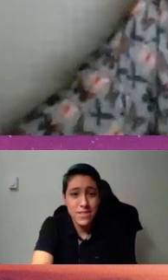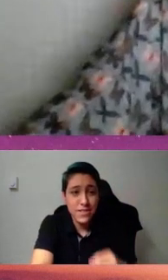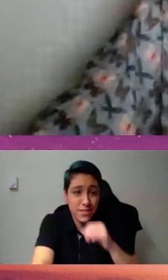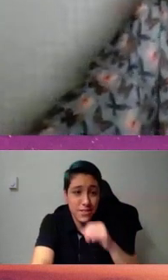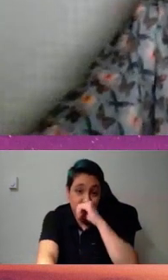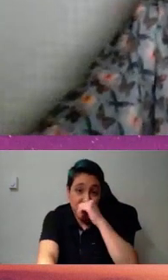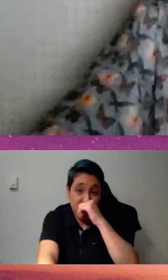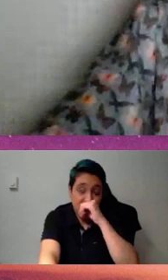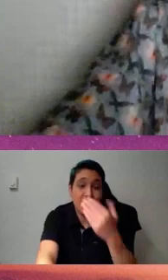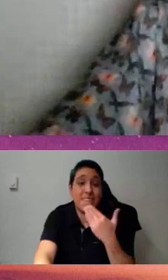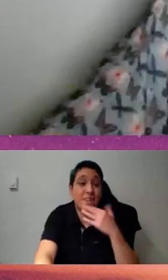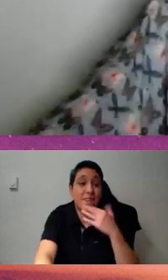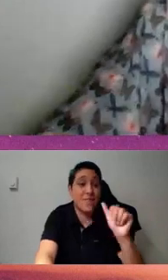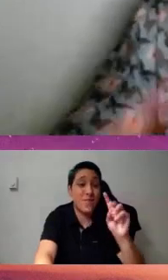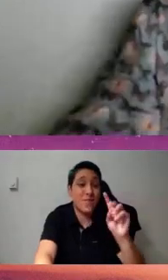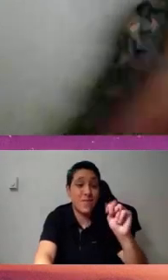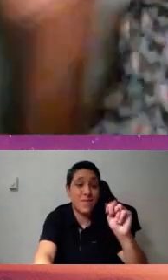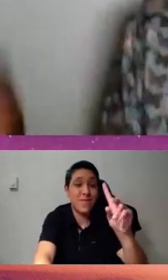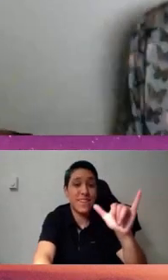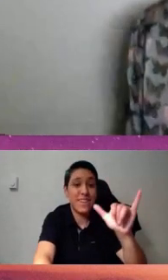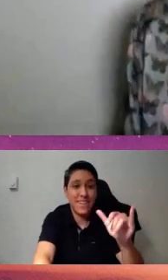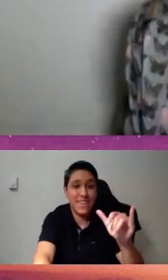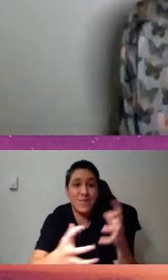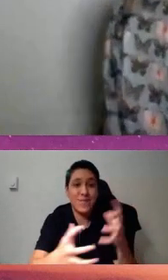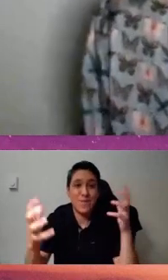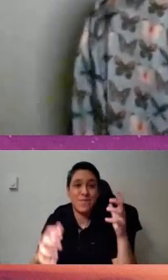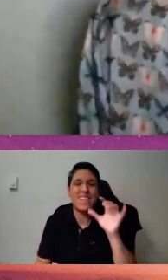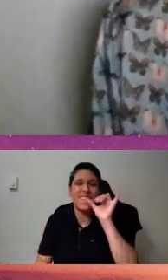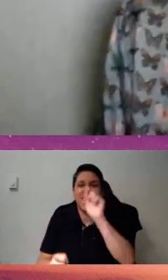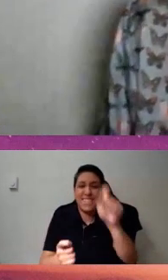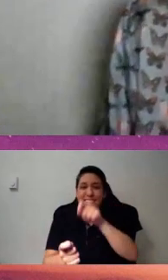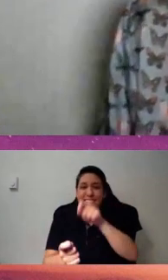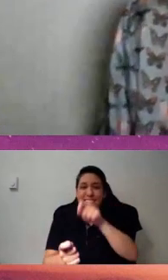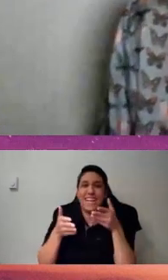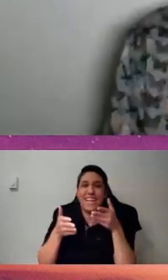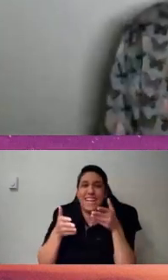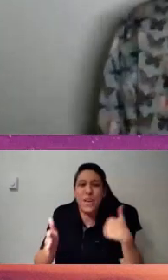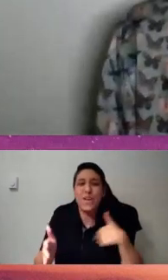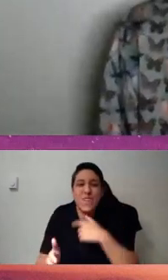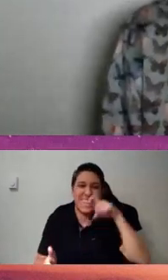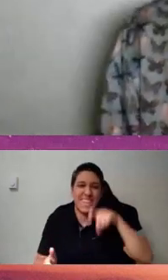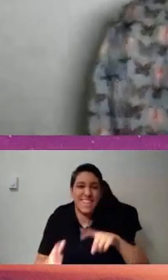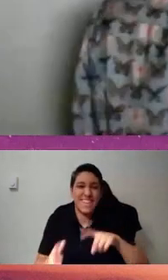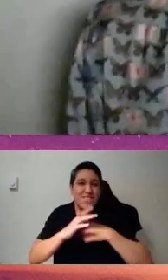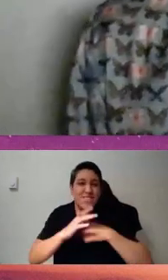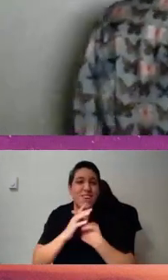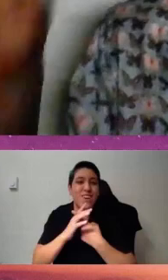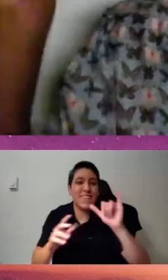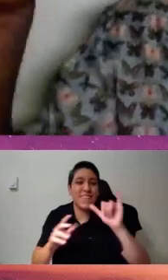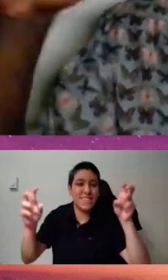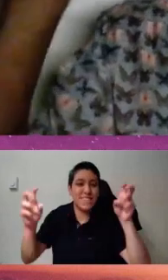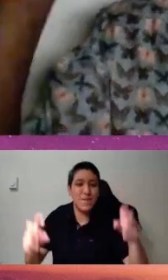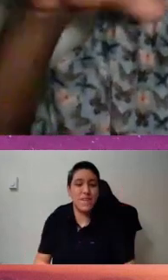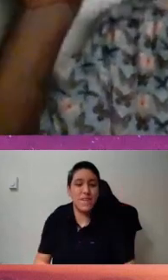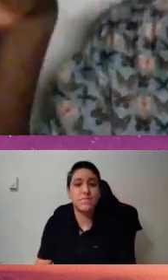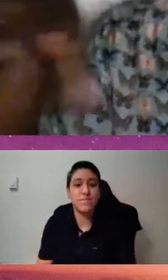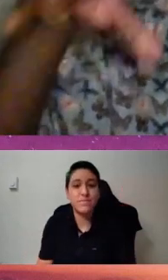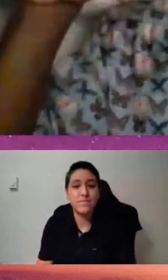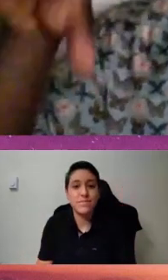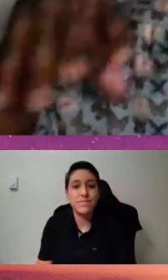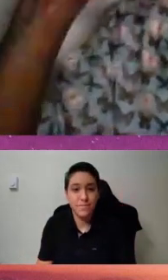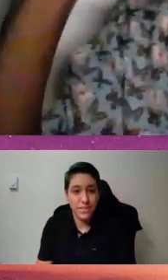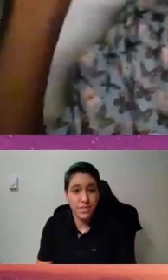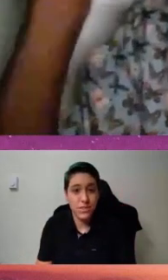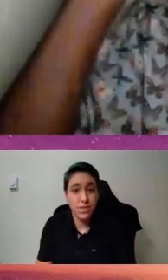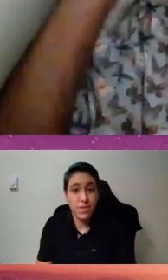Thank you, Randy. Thank you so much. Yes, that's the exact way we need to start off on this tip, right? So If we're talking about the